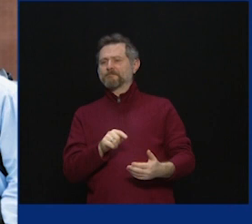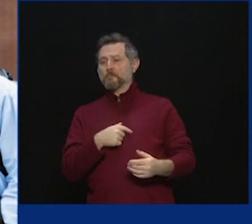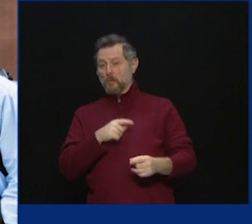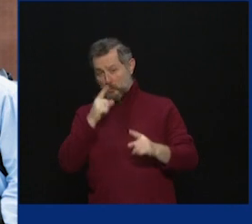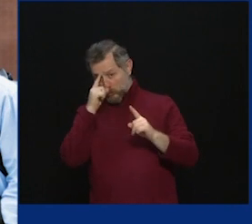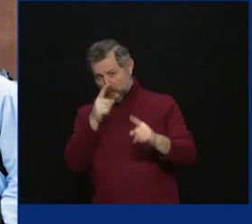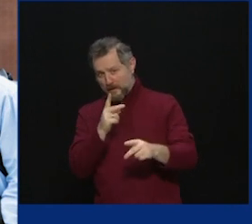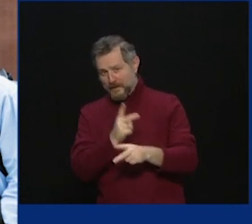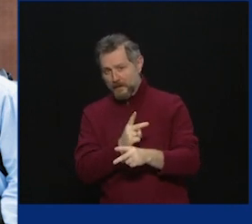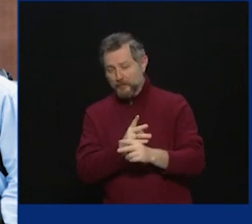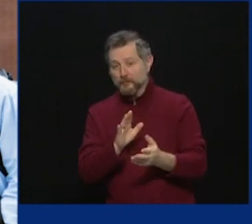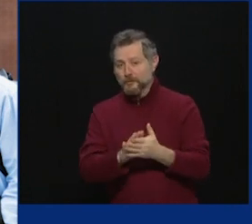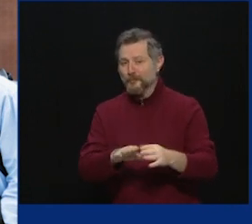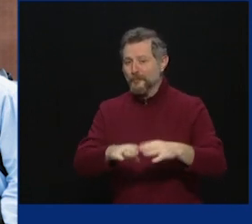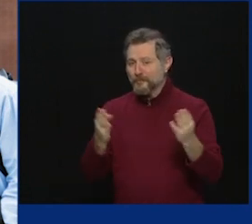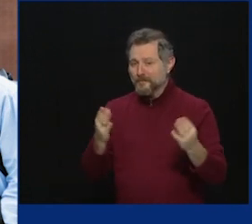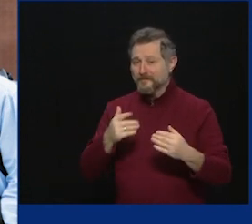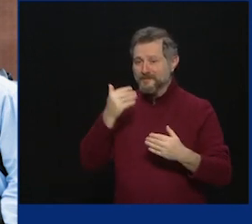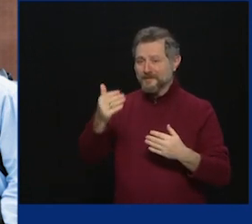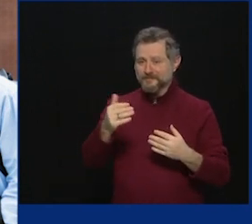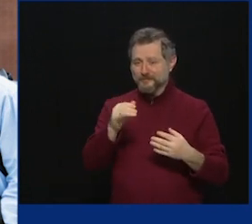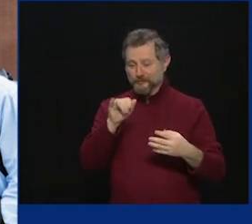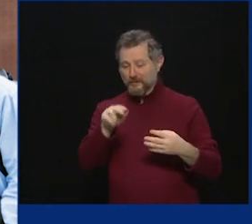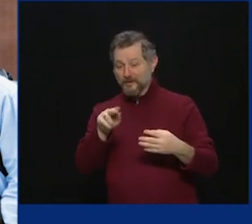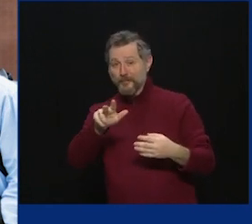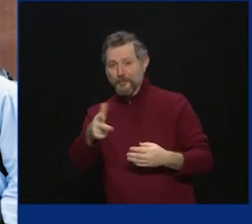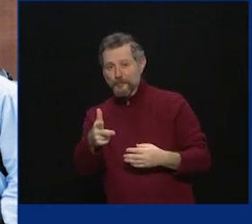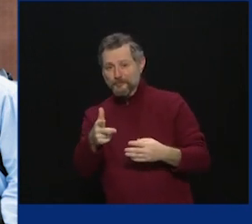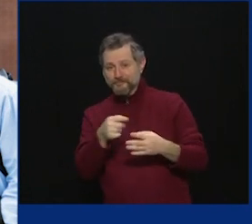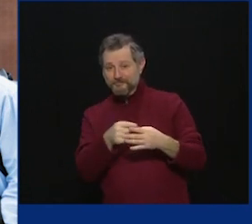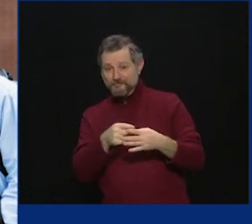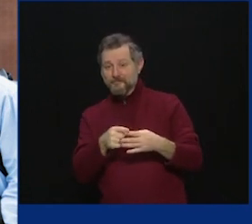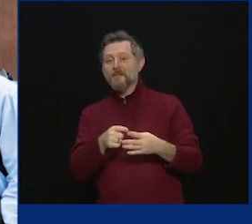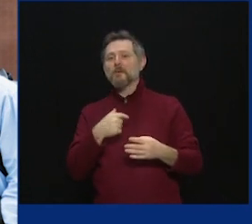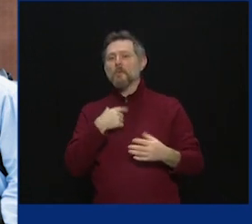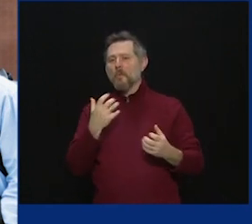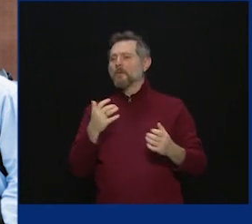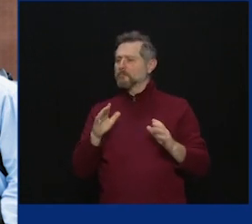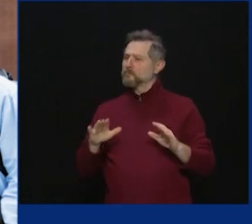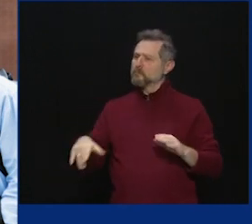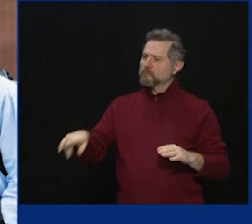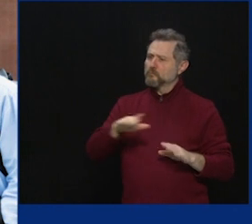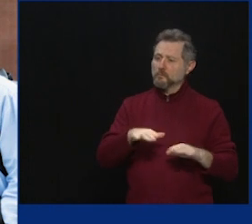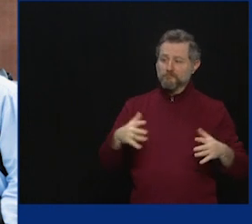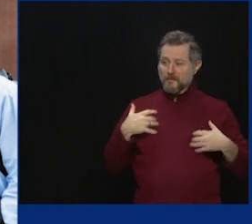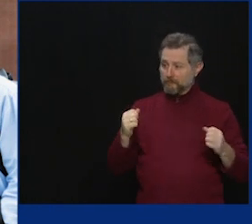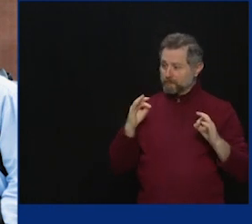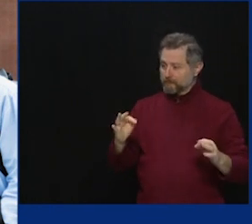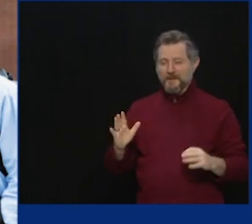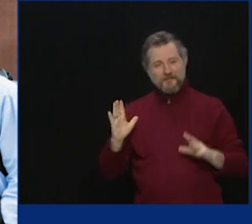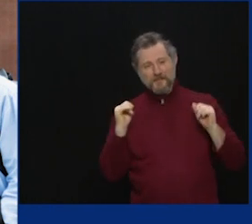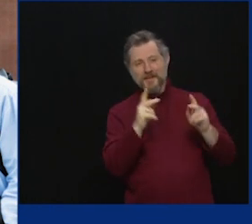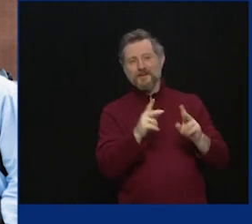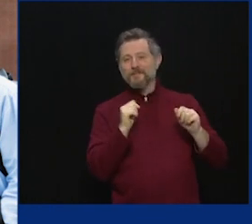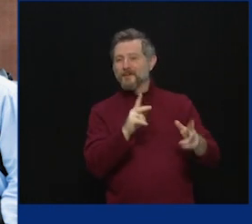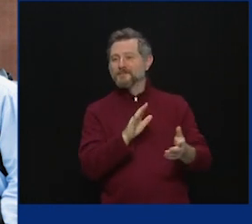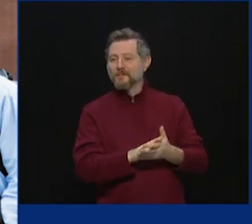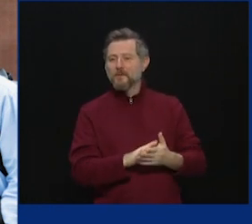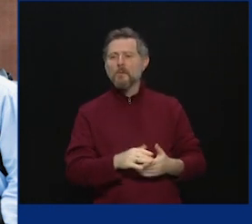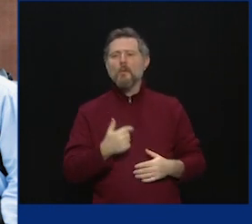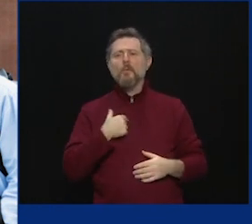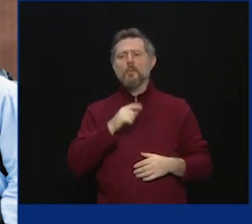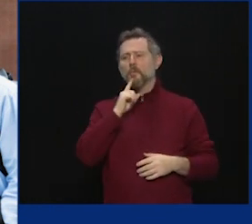when they're supposed to open January 3rd. We want healthy kids to stay in school. And we've been providing regular information